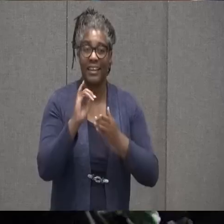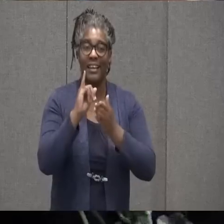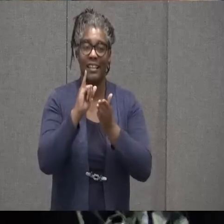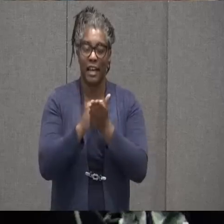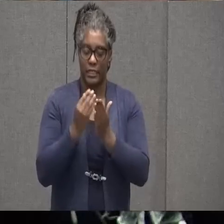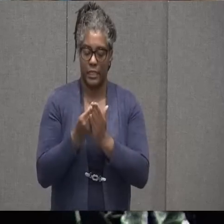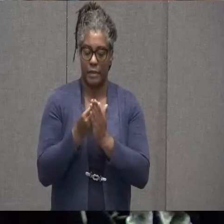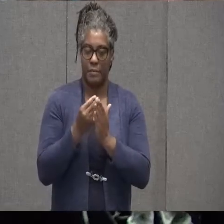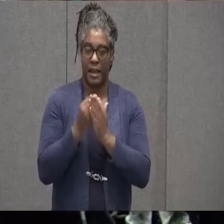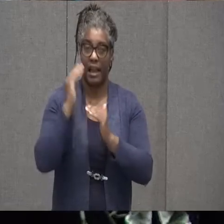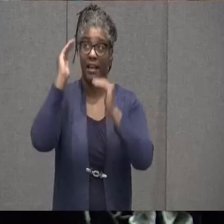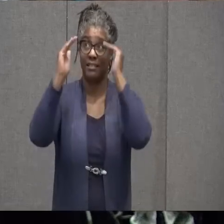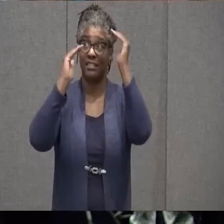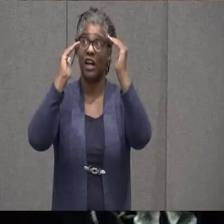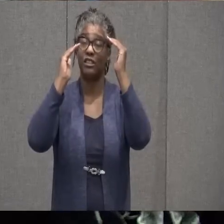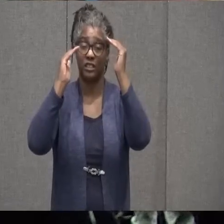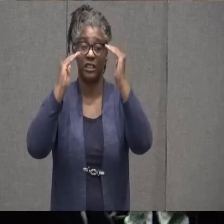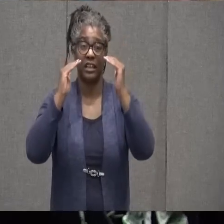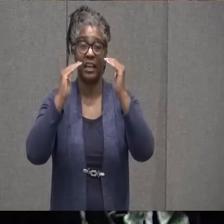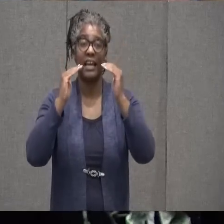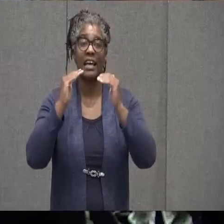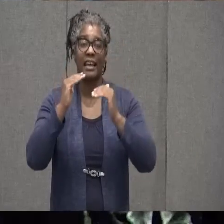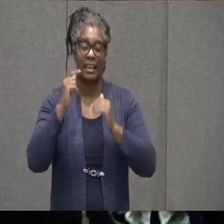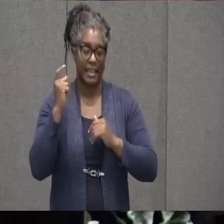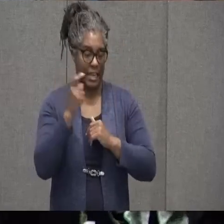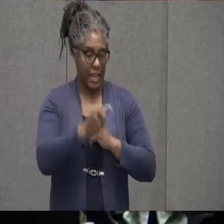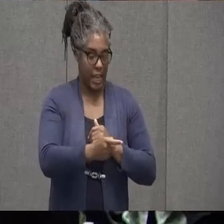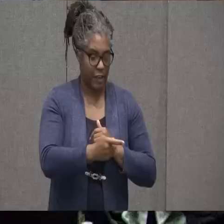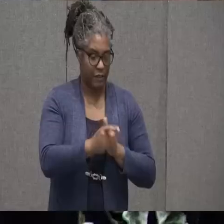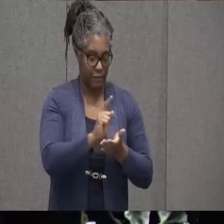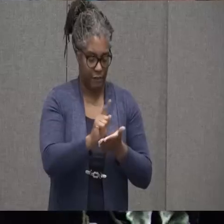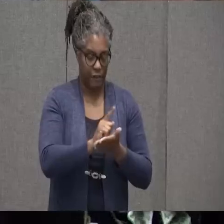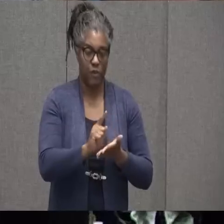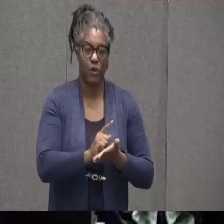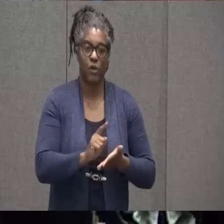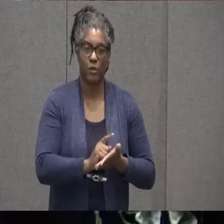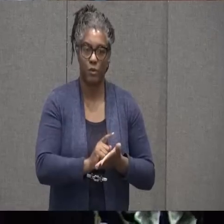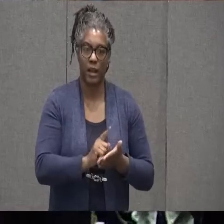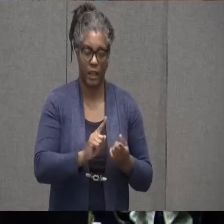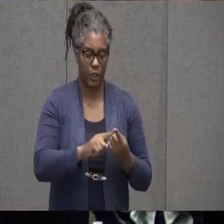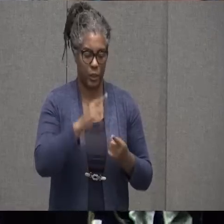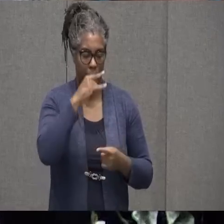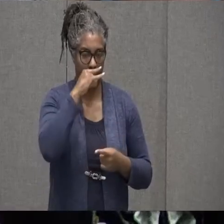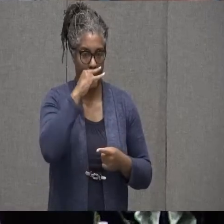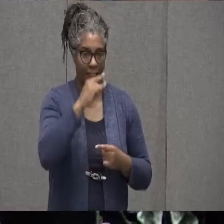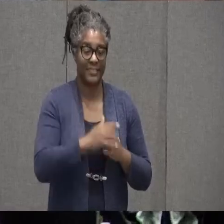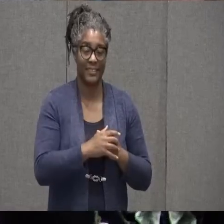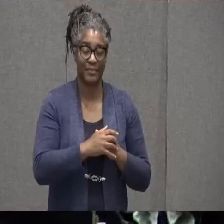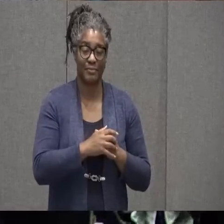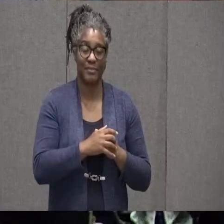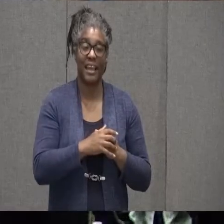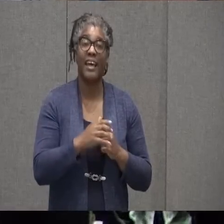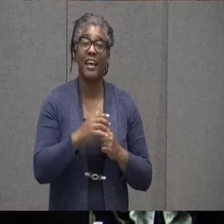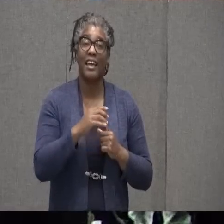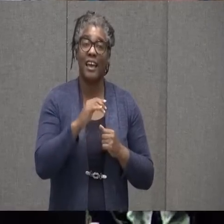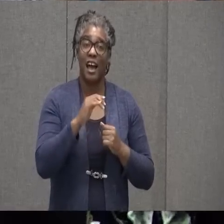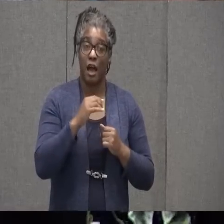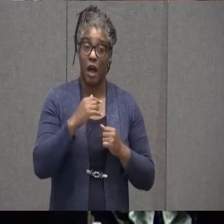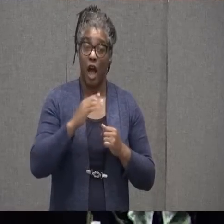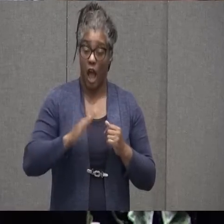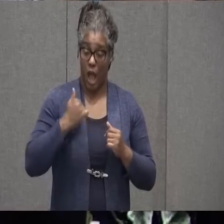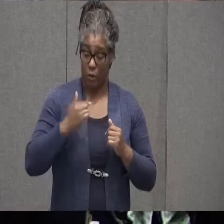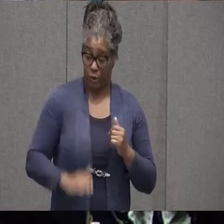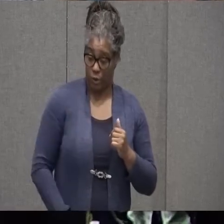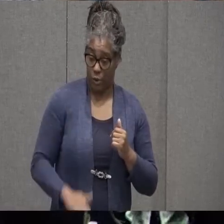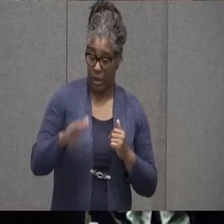kids. And I said this last week. Growing up, I got an allowance, but it was not given to me. I had to do things